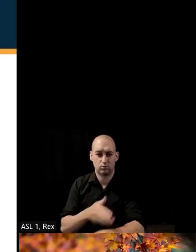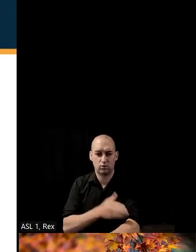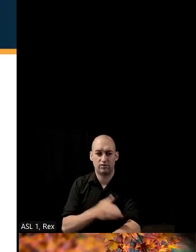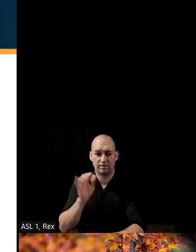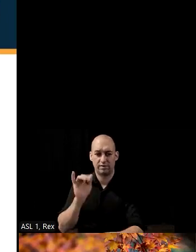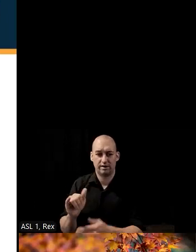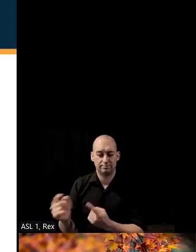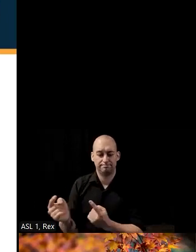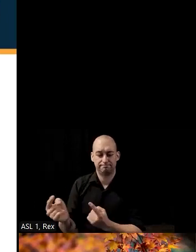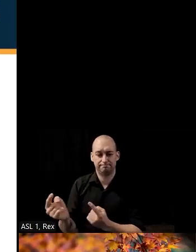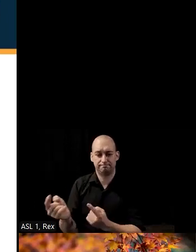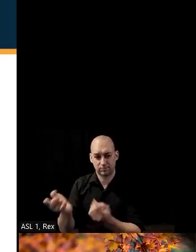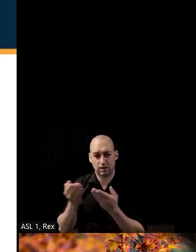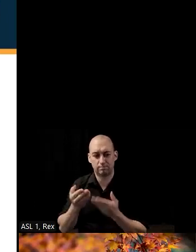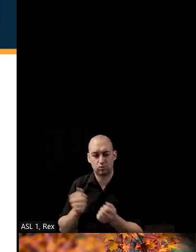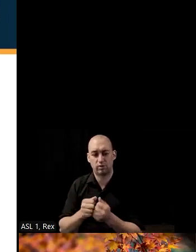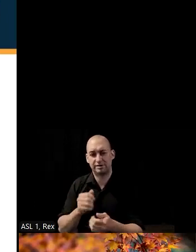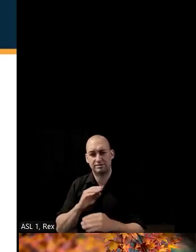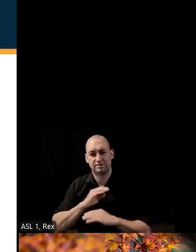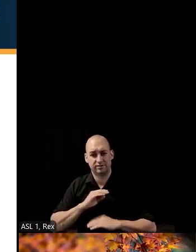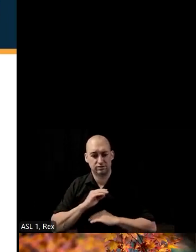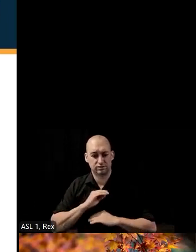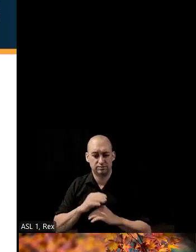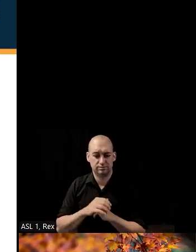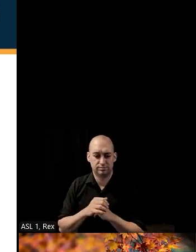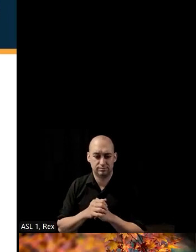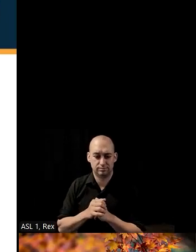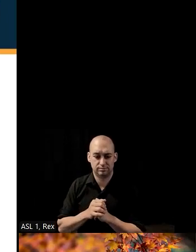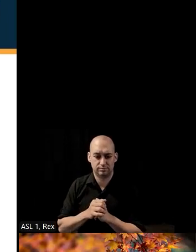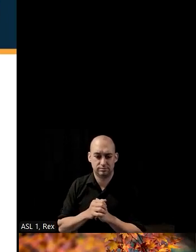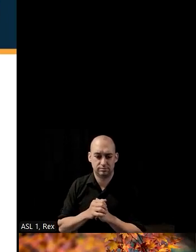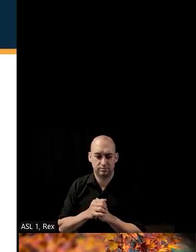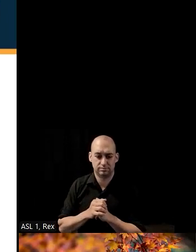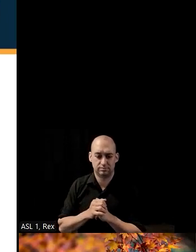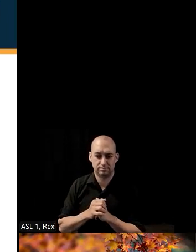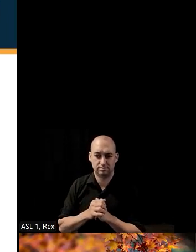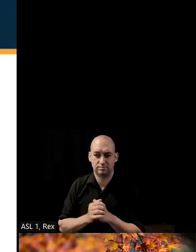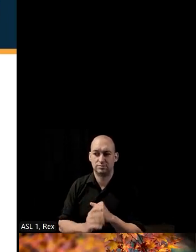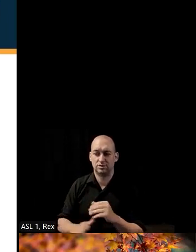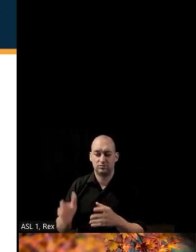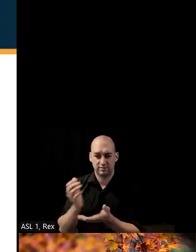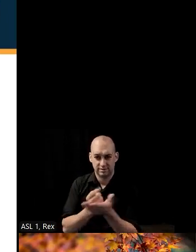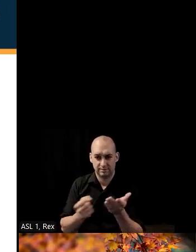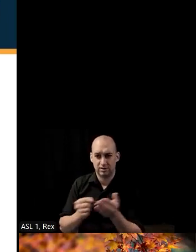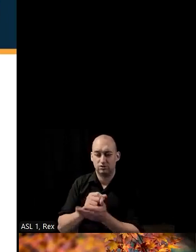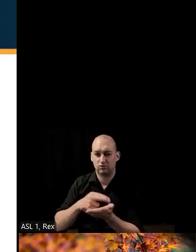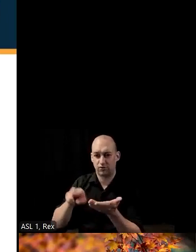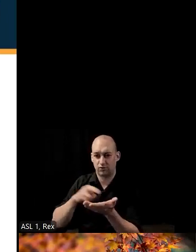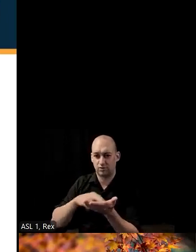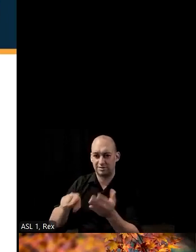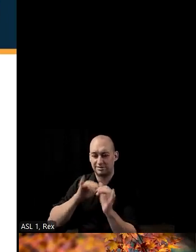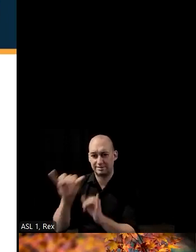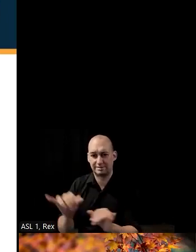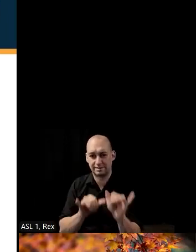satisfaction. From the service provider perspective, receiving referrals in a standard format